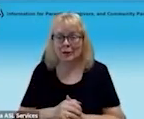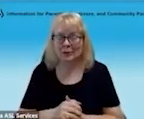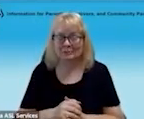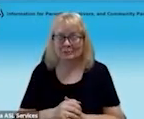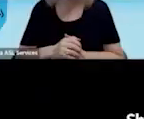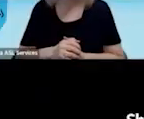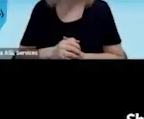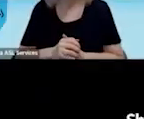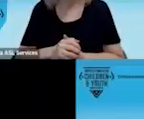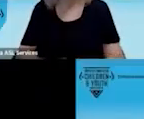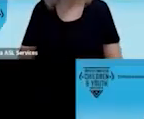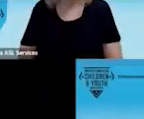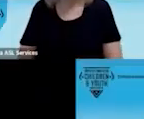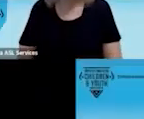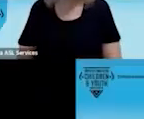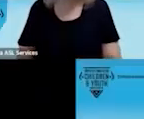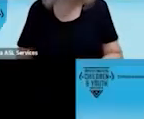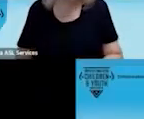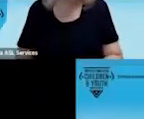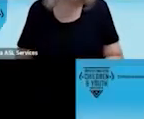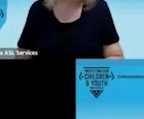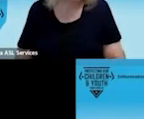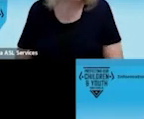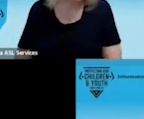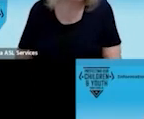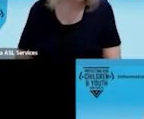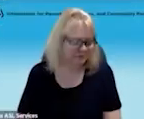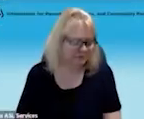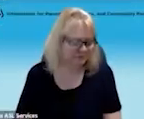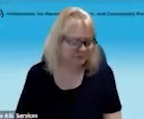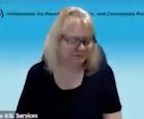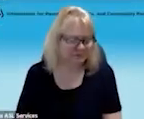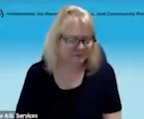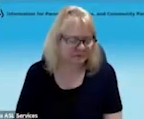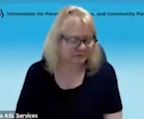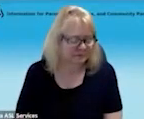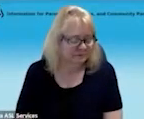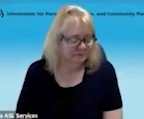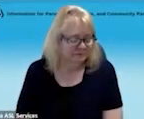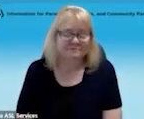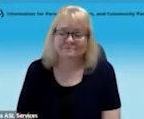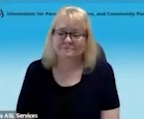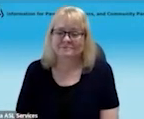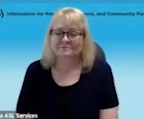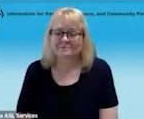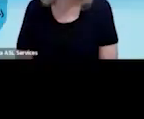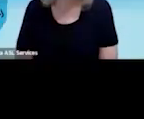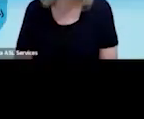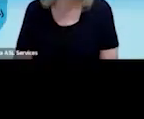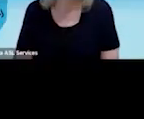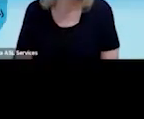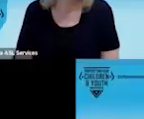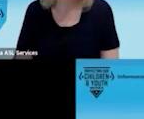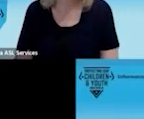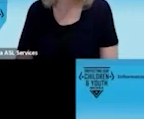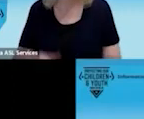to really, really advocate for vaccination for everybody. Next slide. I think with that, I am all done.